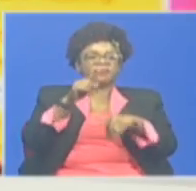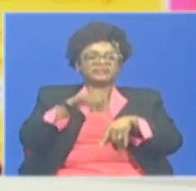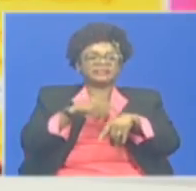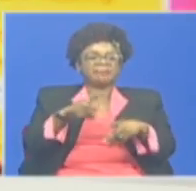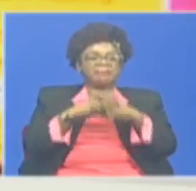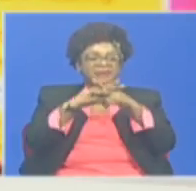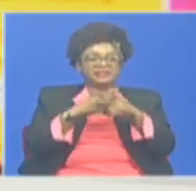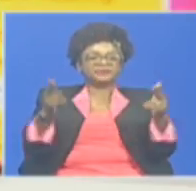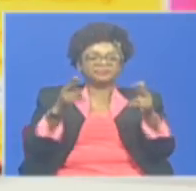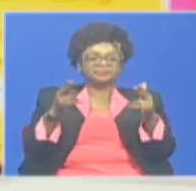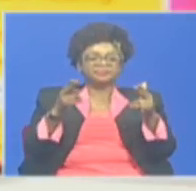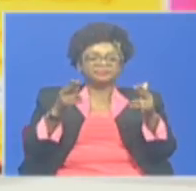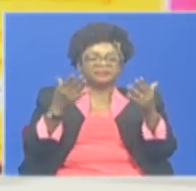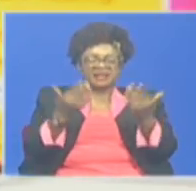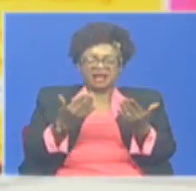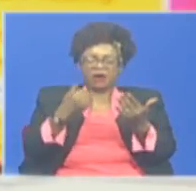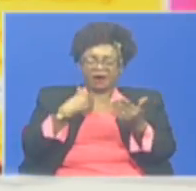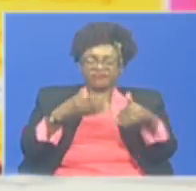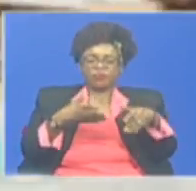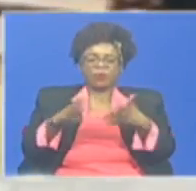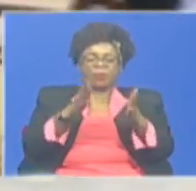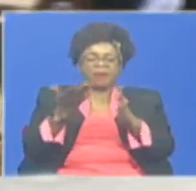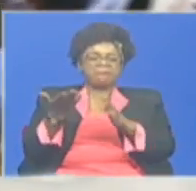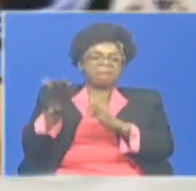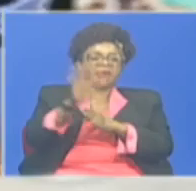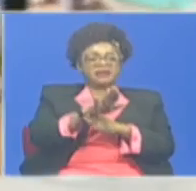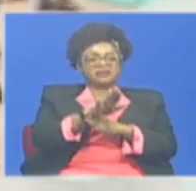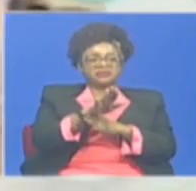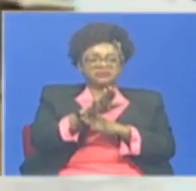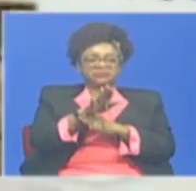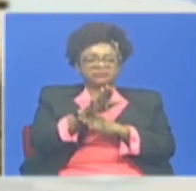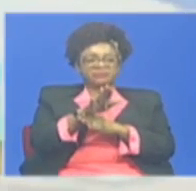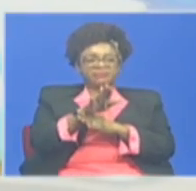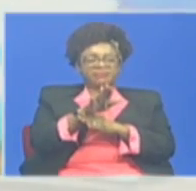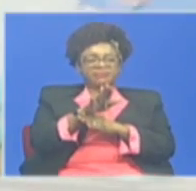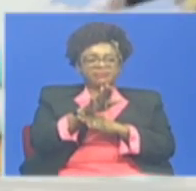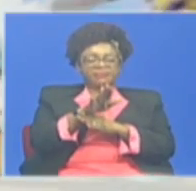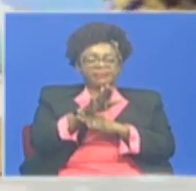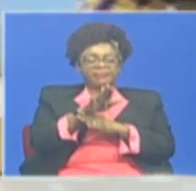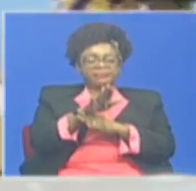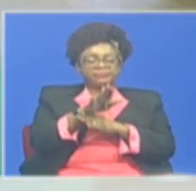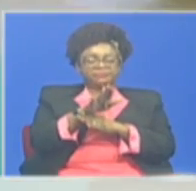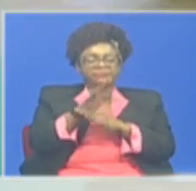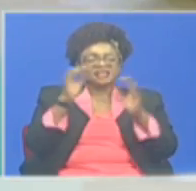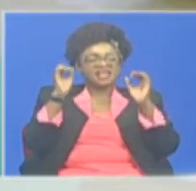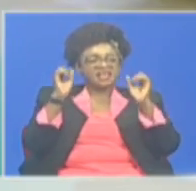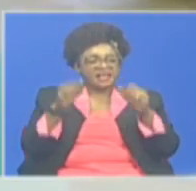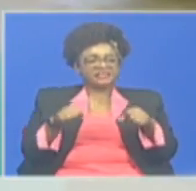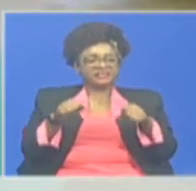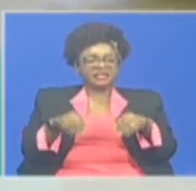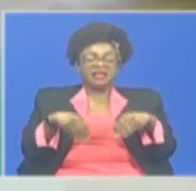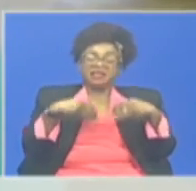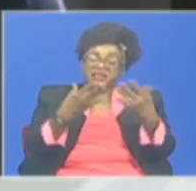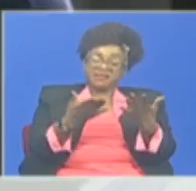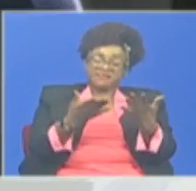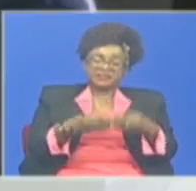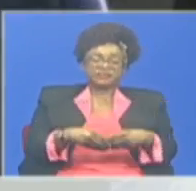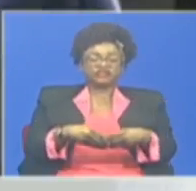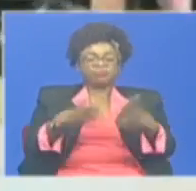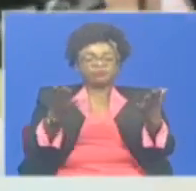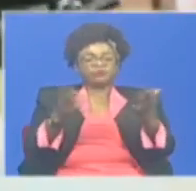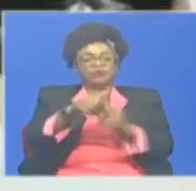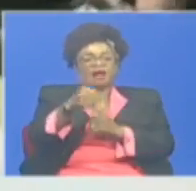pandemic are clawing their way back in. Yes, Give or rather distribute other